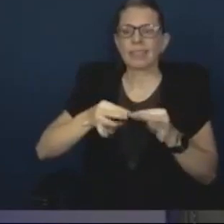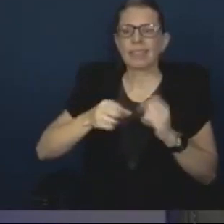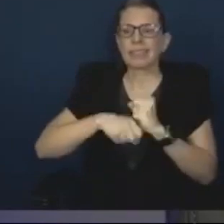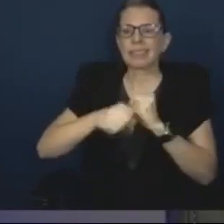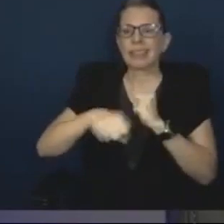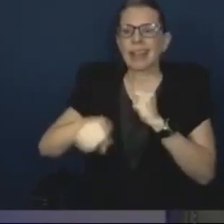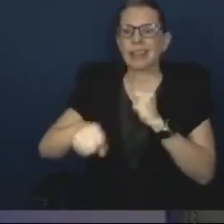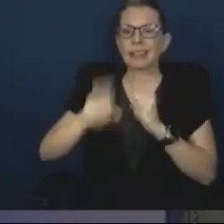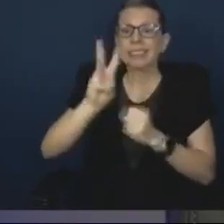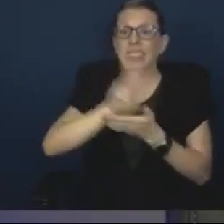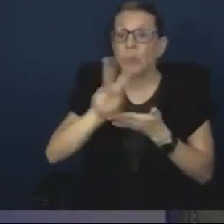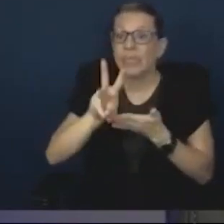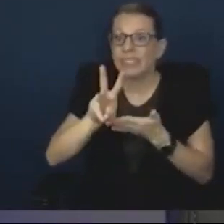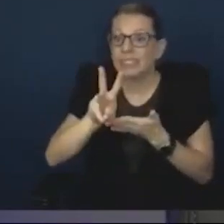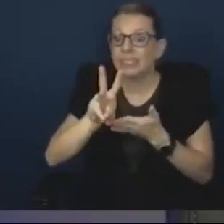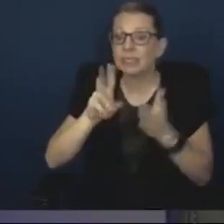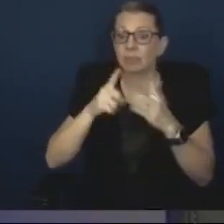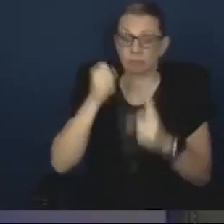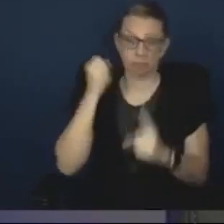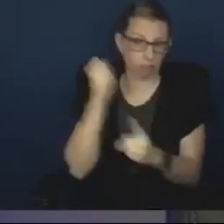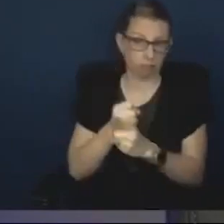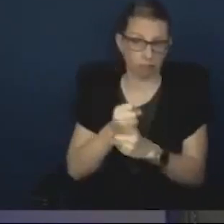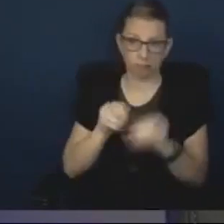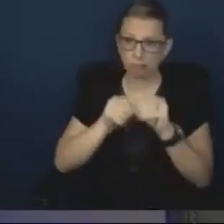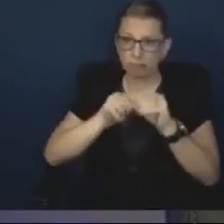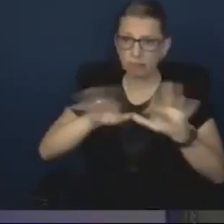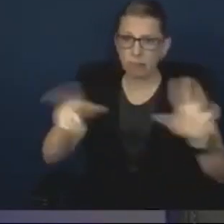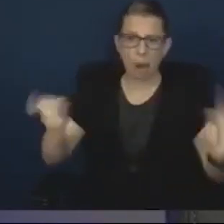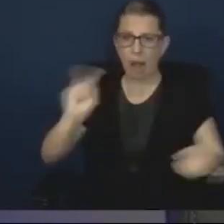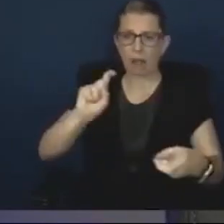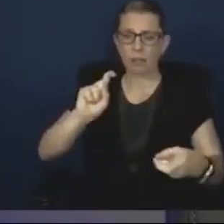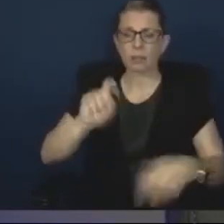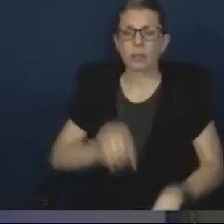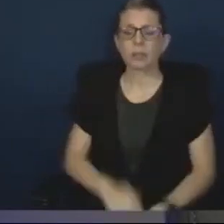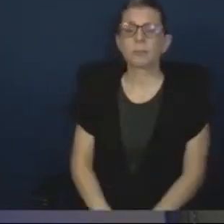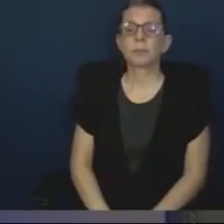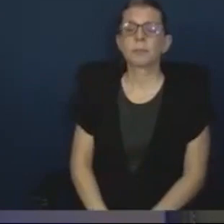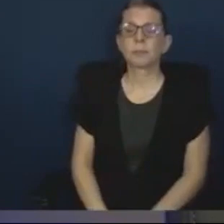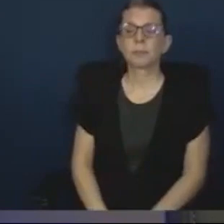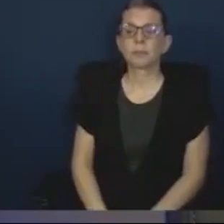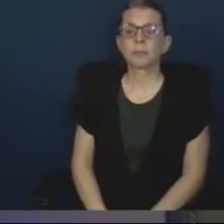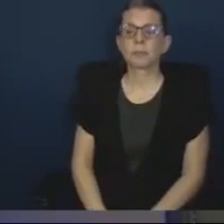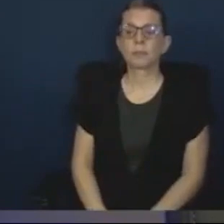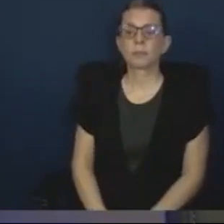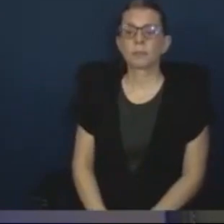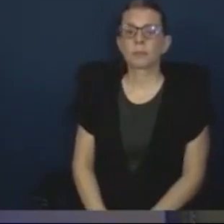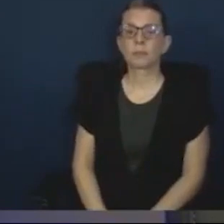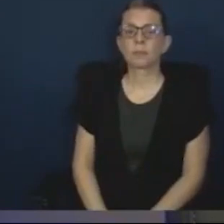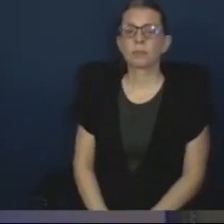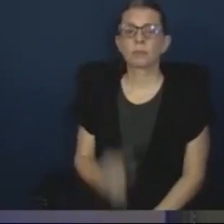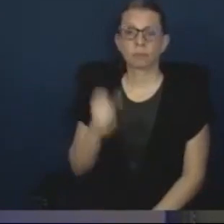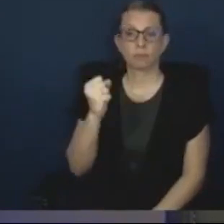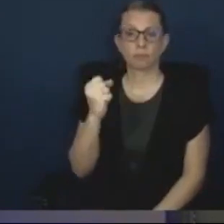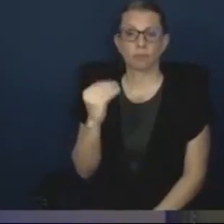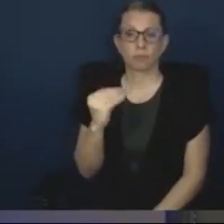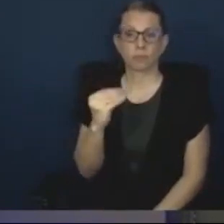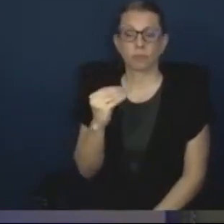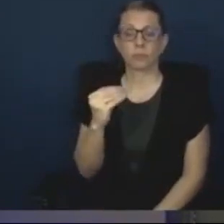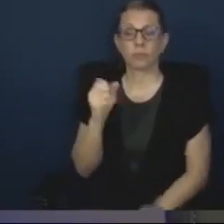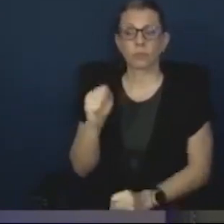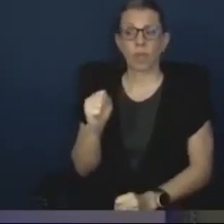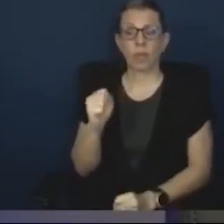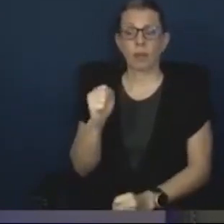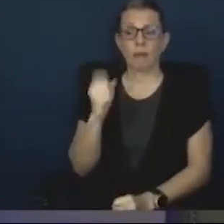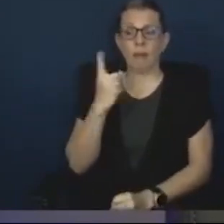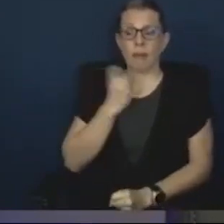for there to begin to really make a significant change, kind of the ripple effect. So one thing we could ask ourselves is, what would it be like